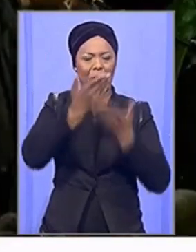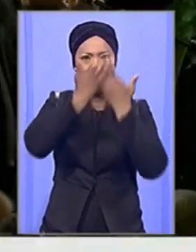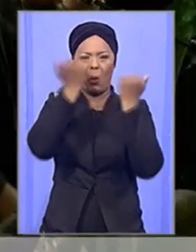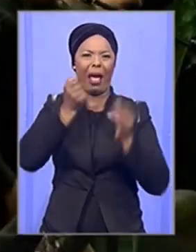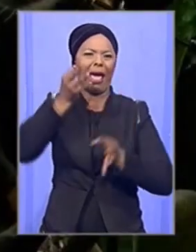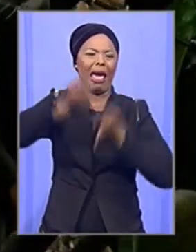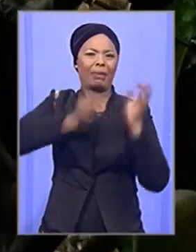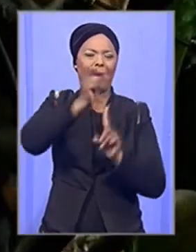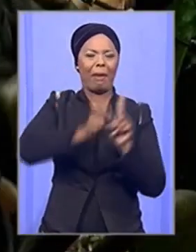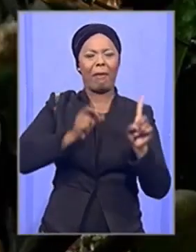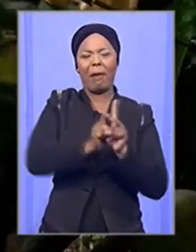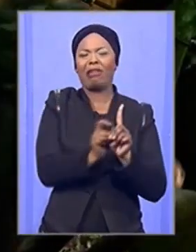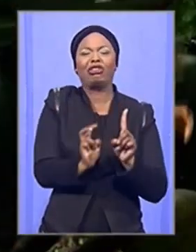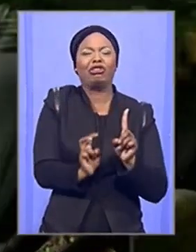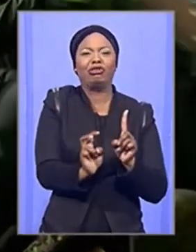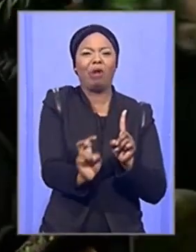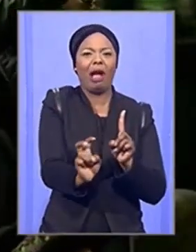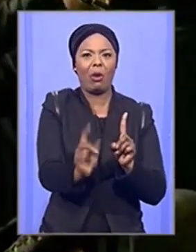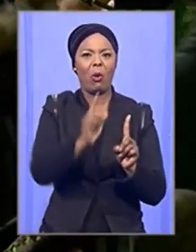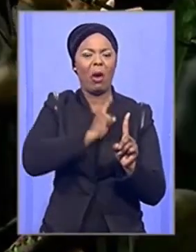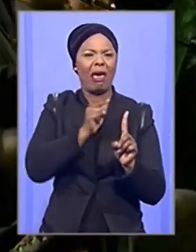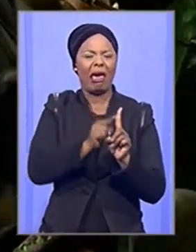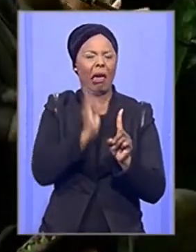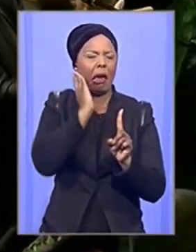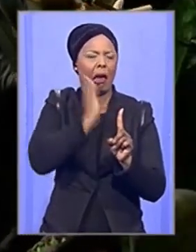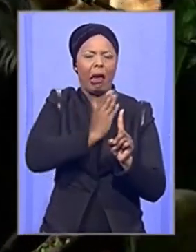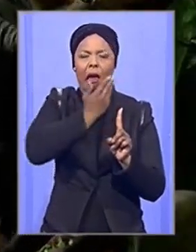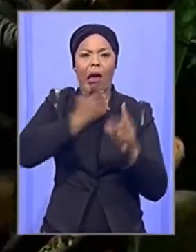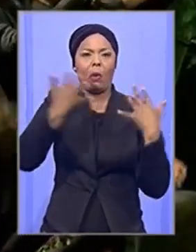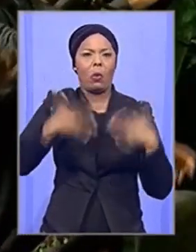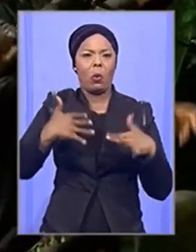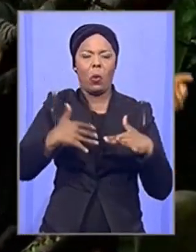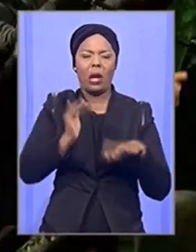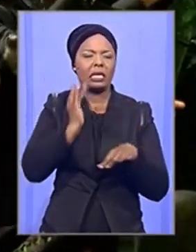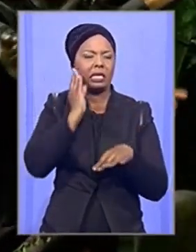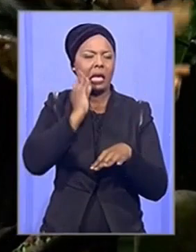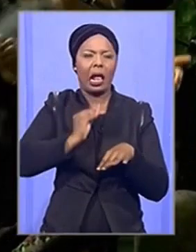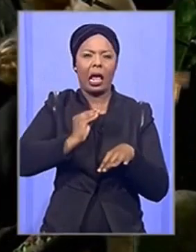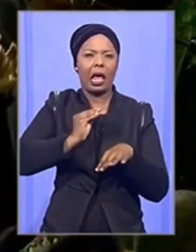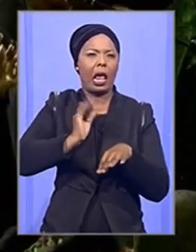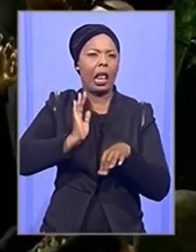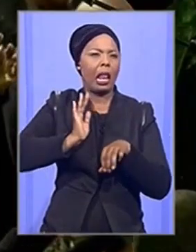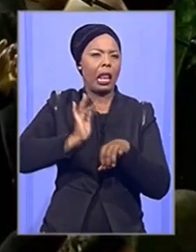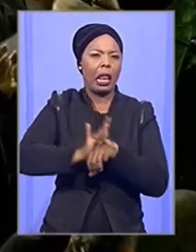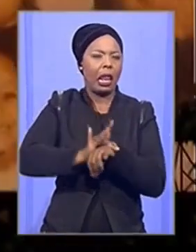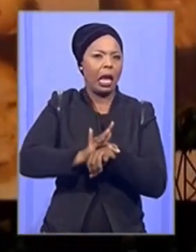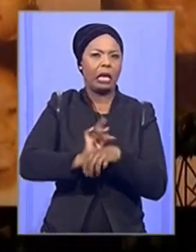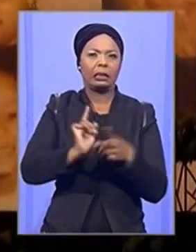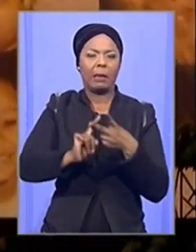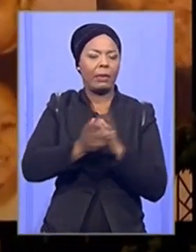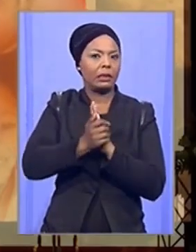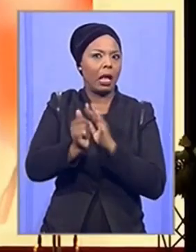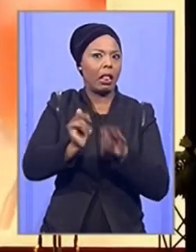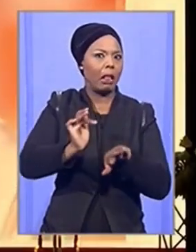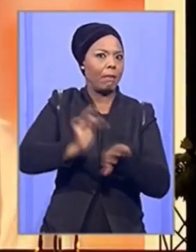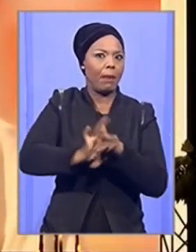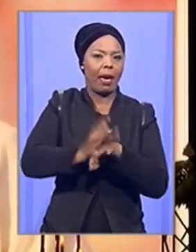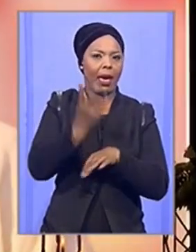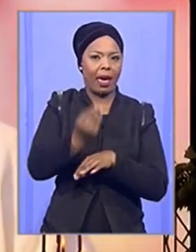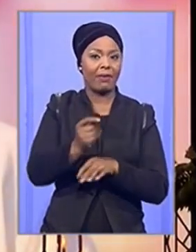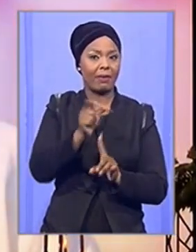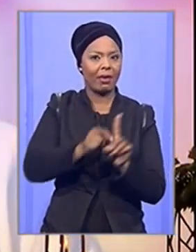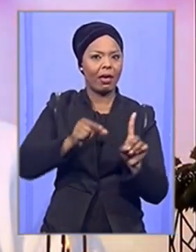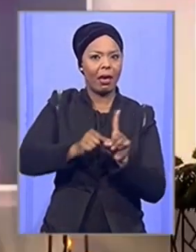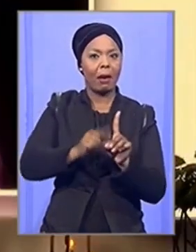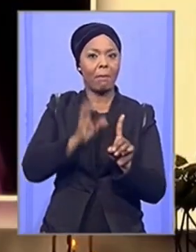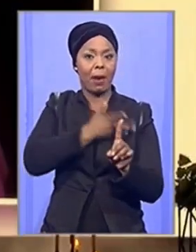hlalosa bjang go ya ka bokgoni le tsebo ye a beng a na le yona. Ka go le lengwe mmago Tokollo o gopola morwa wa gagwe ka koša